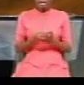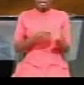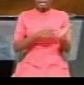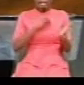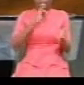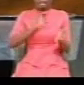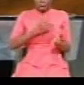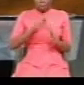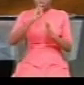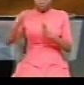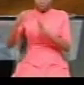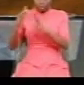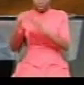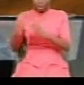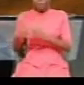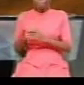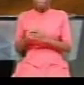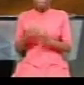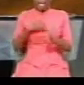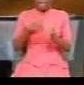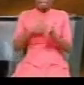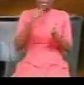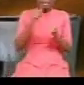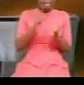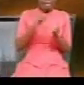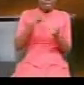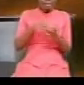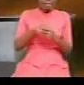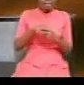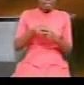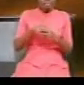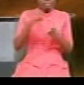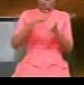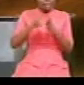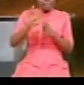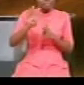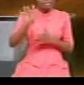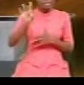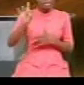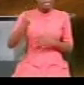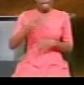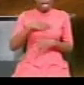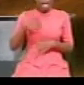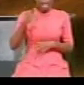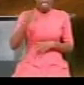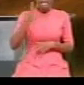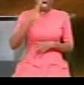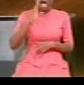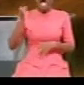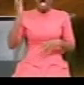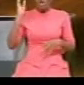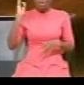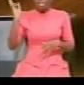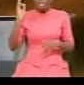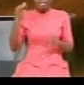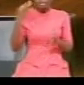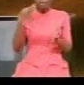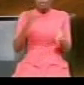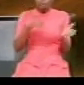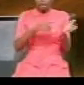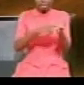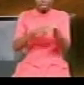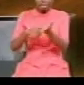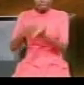our Jerusalem. And he said in verse 48, and ye are witnesses